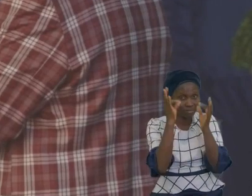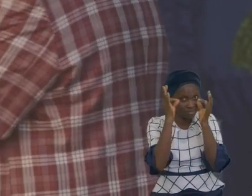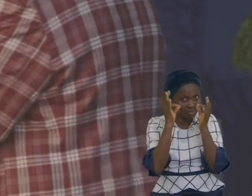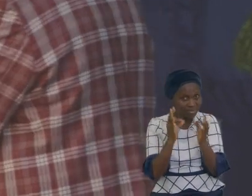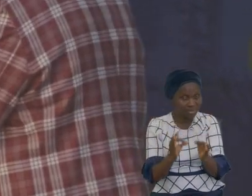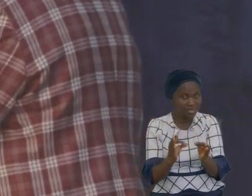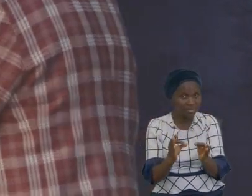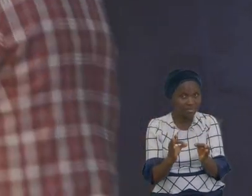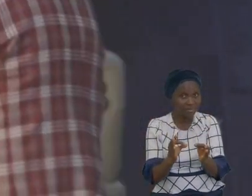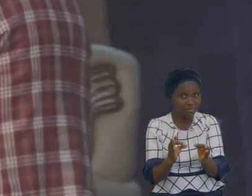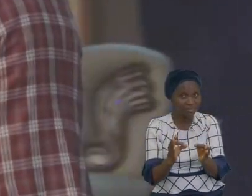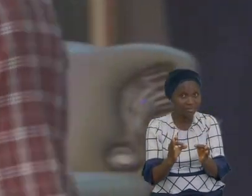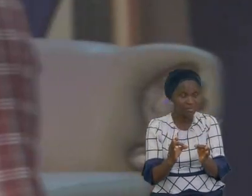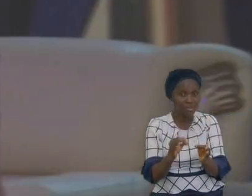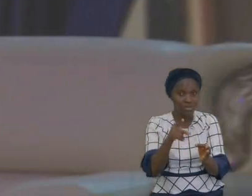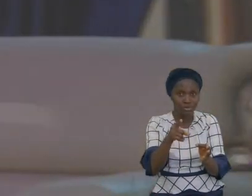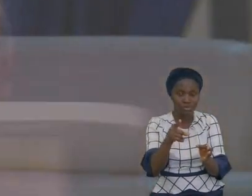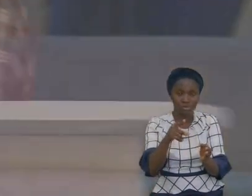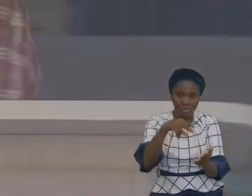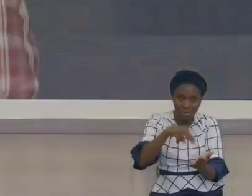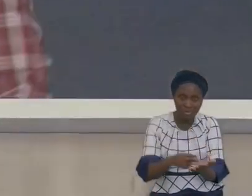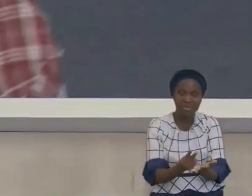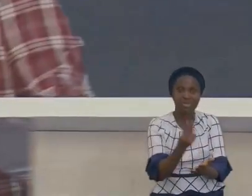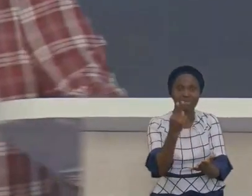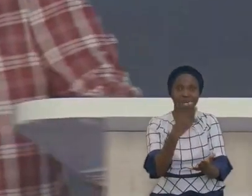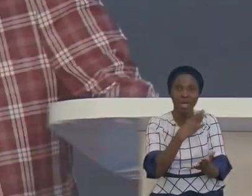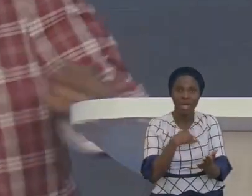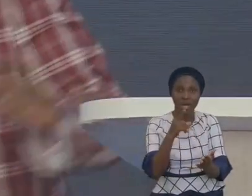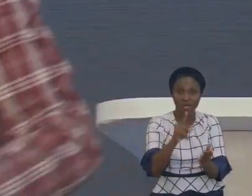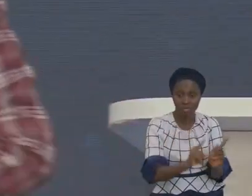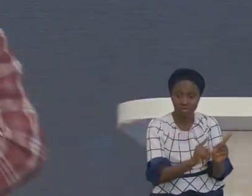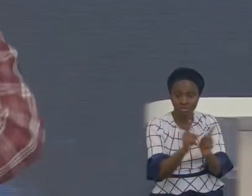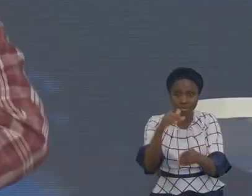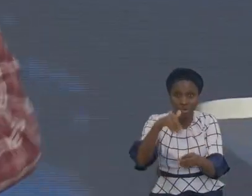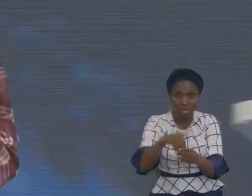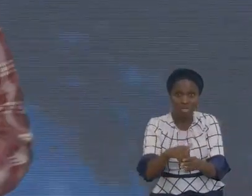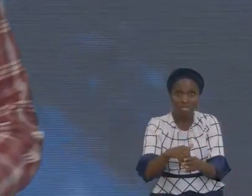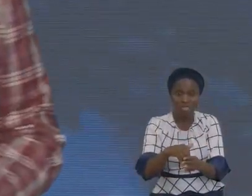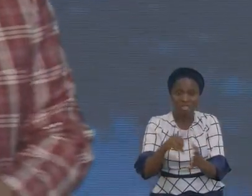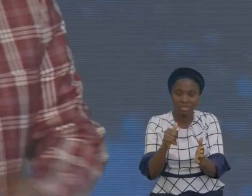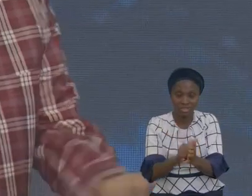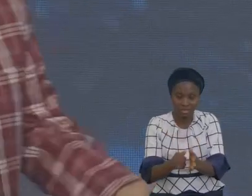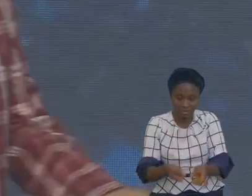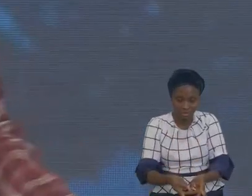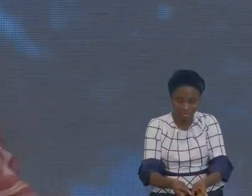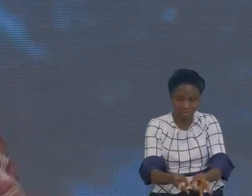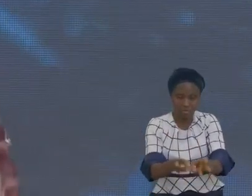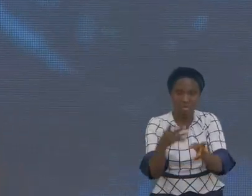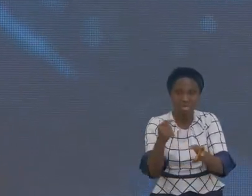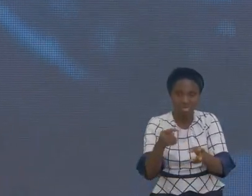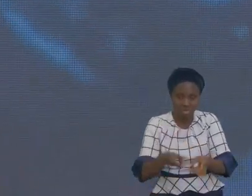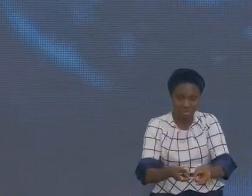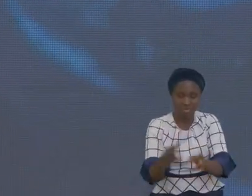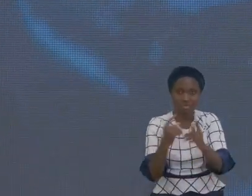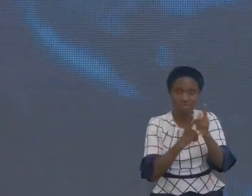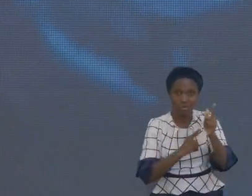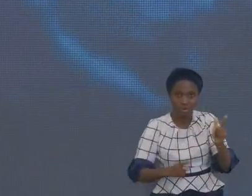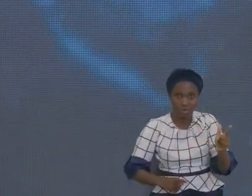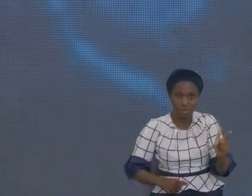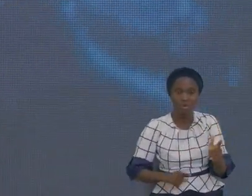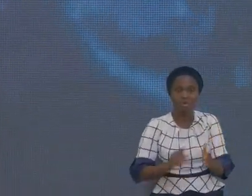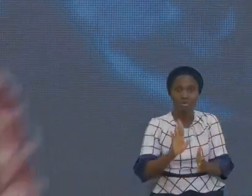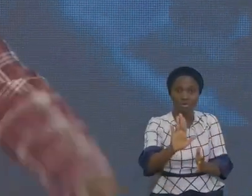direction. The direction of the Lord, your liberator. And say, Lord, here I